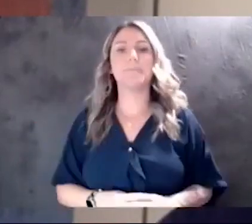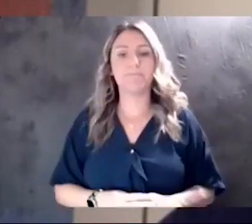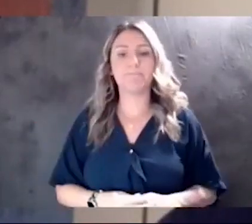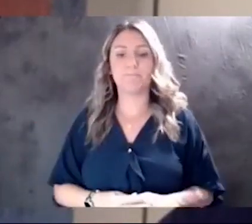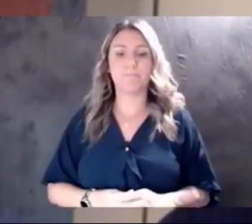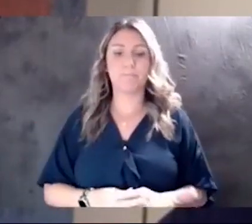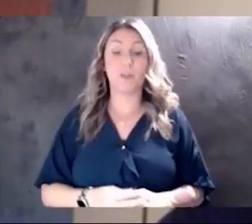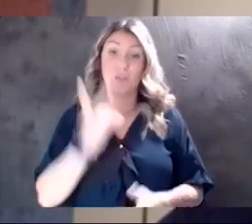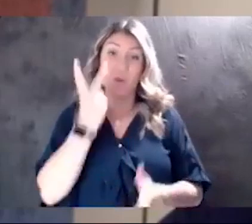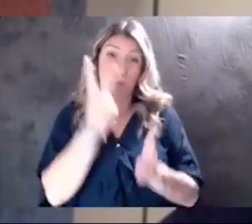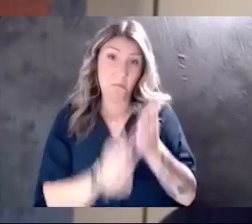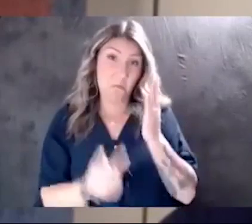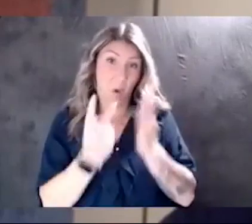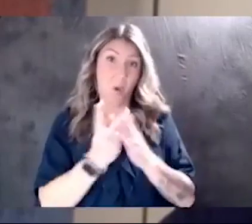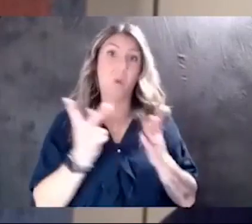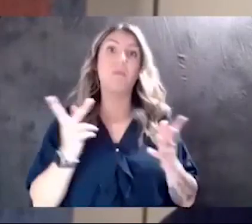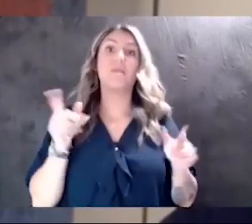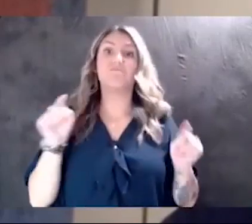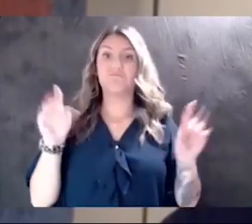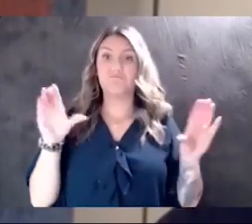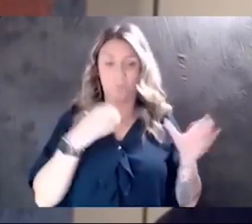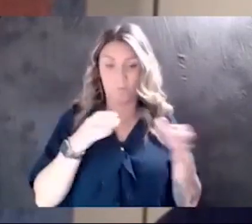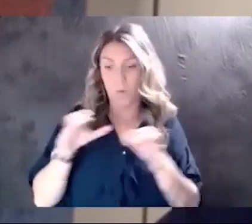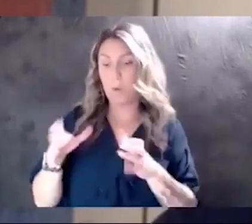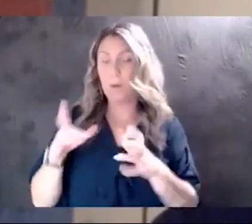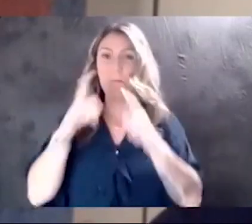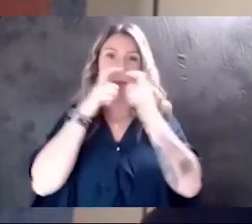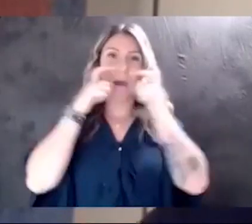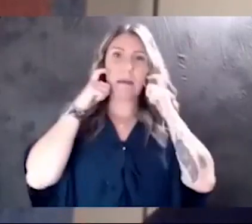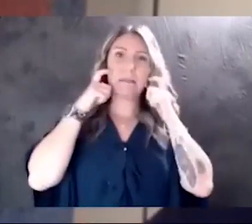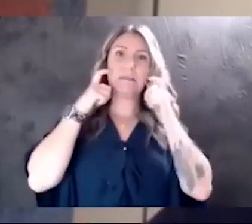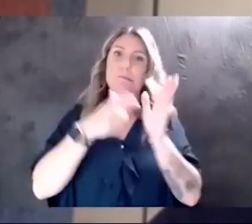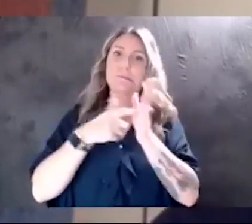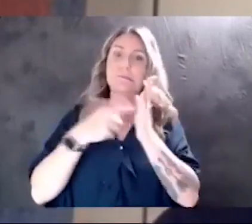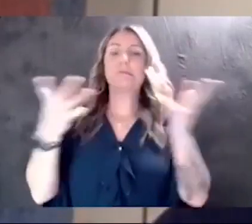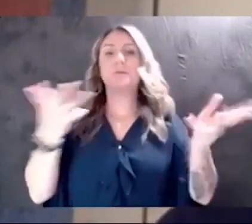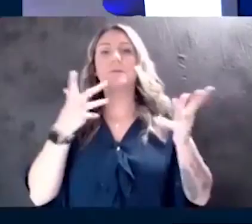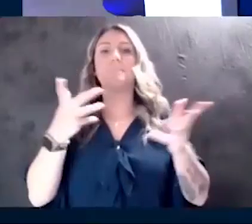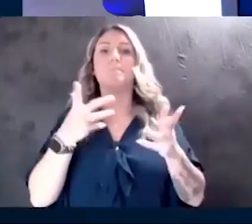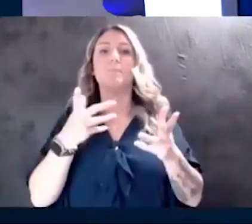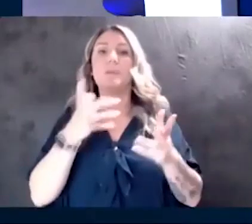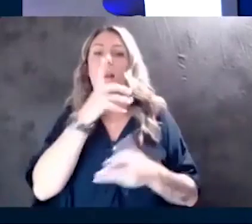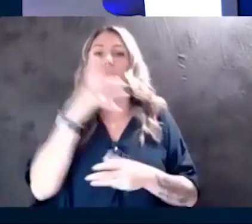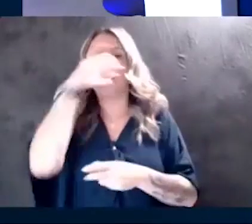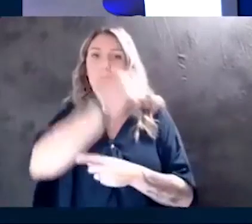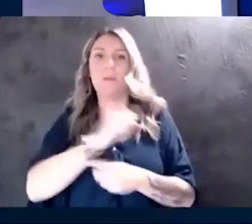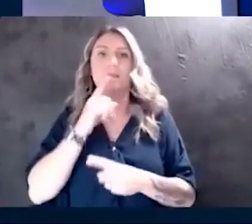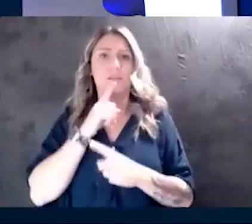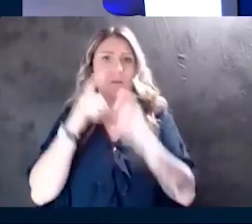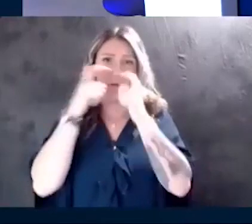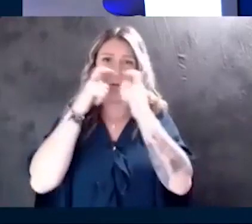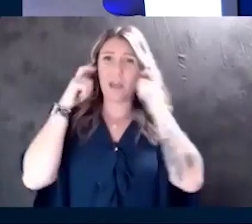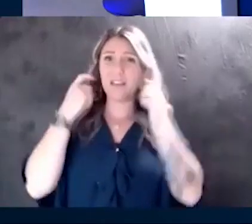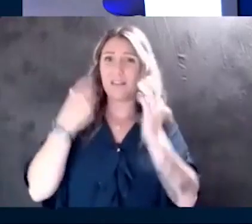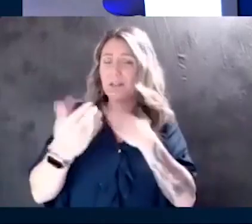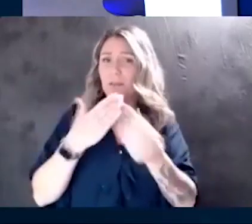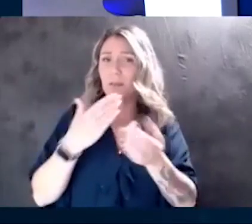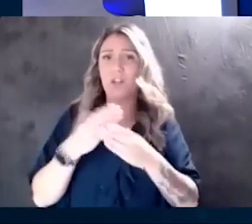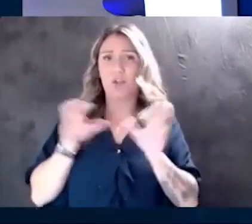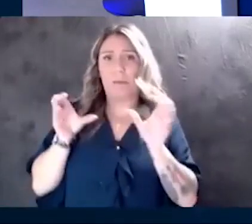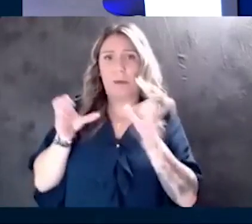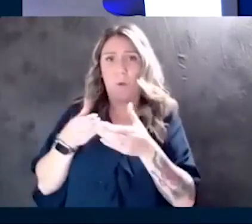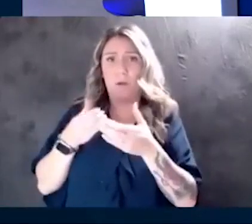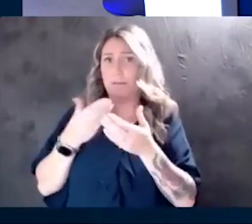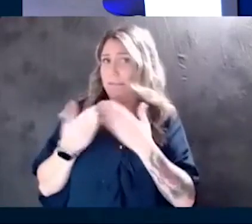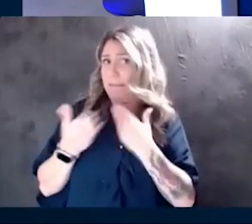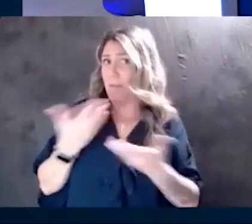both parties to be masked in order to not miss out on learning opportunities. So does that mean that then the masking doesn't really matter? You'll be quarantined no matter what? Even if